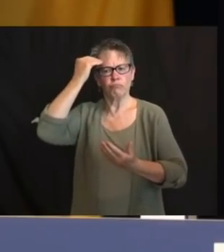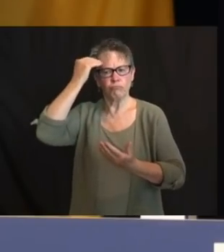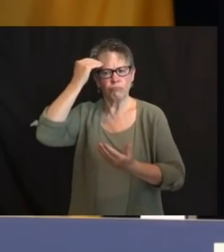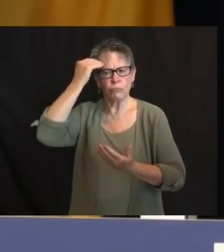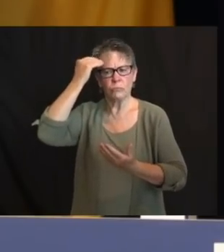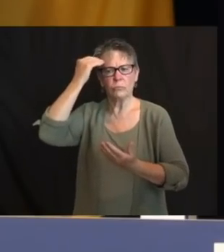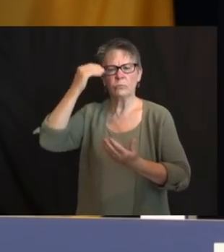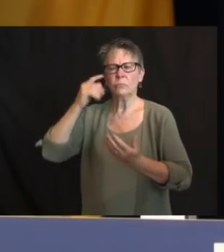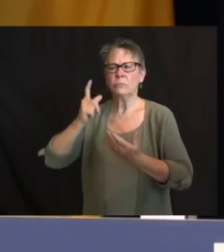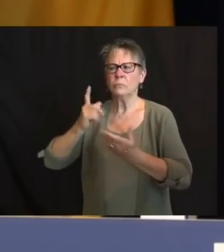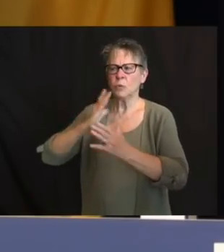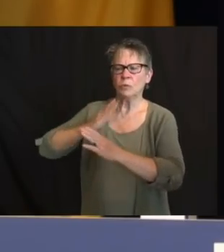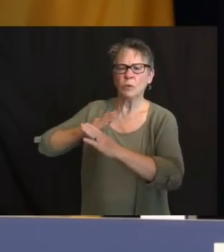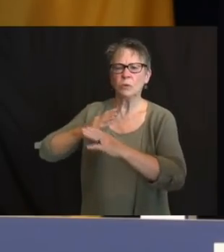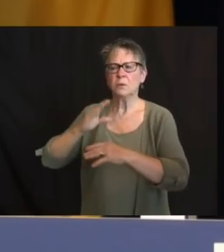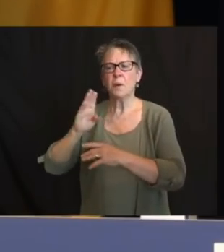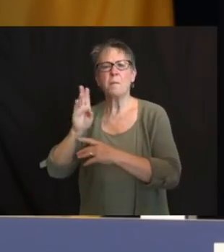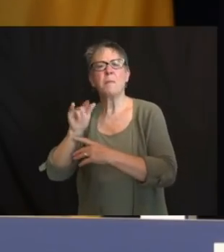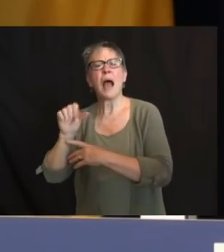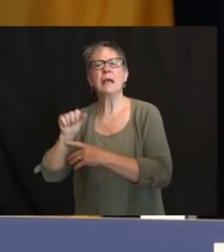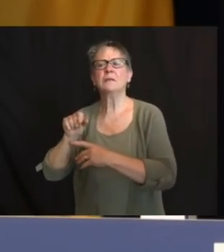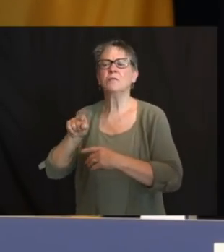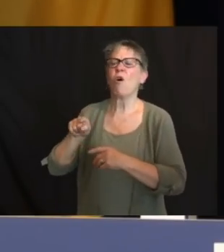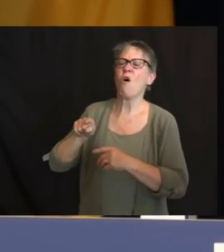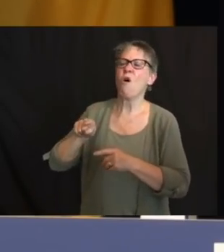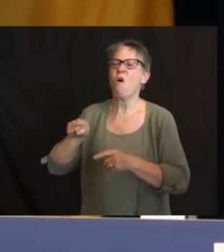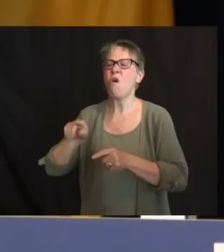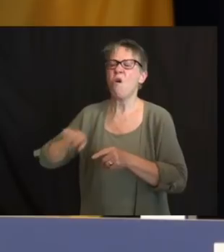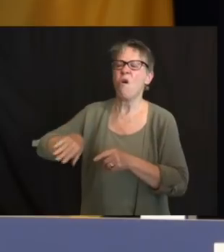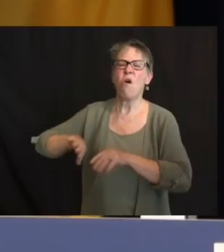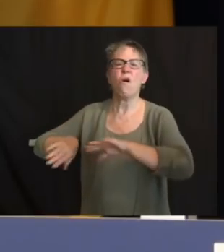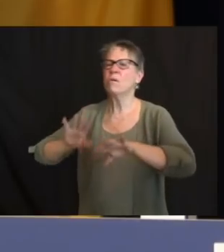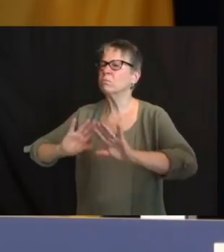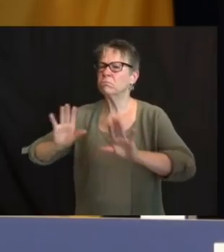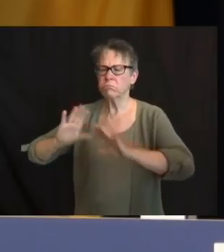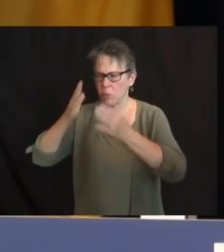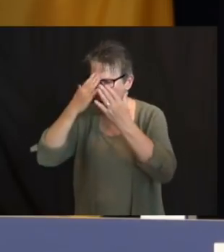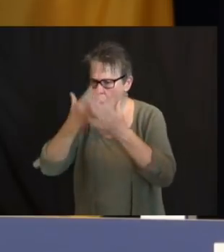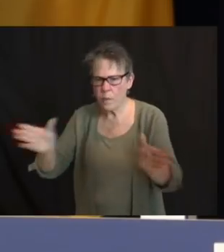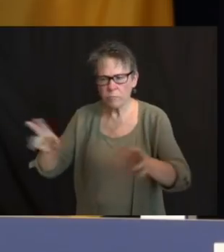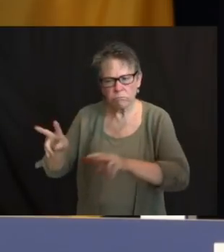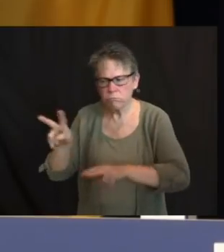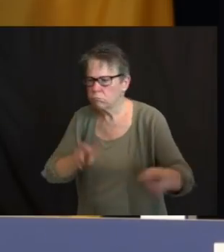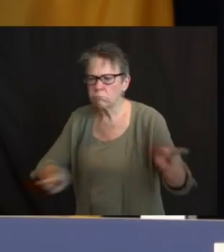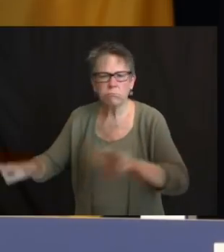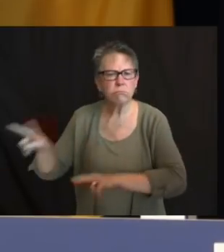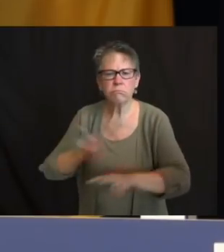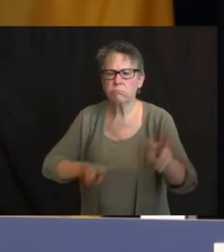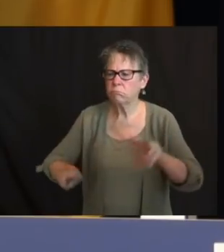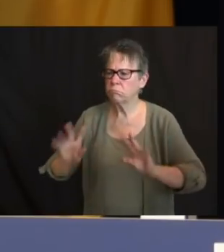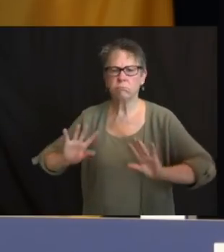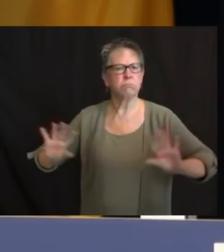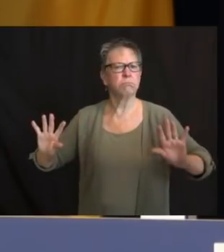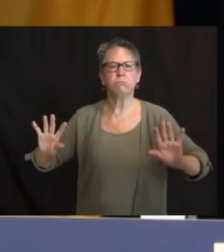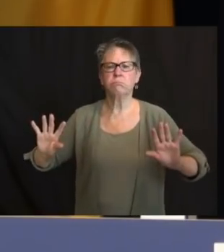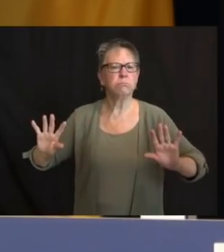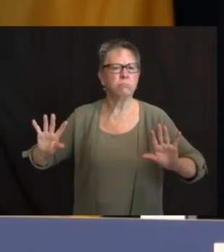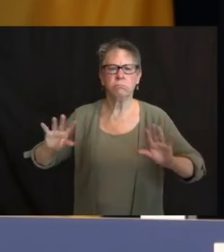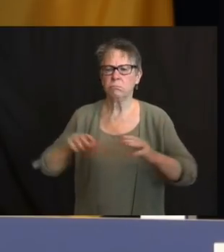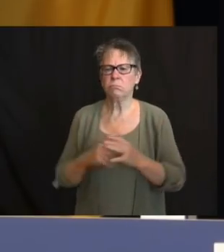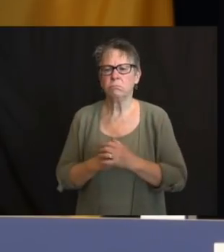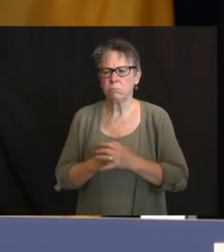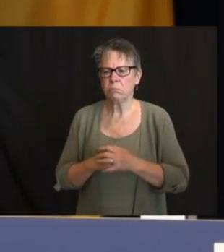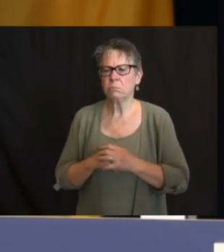diverse communities, they have cultural awareness and aptitude. It will also include modules on data privacy